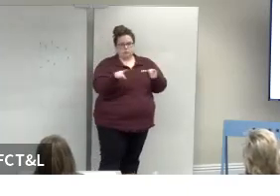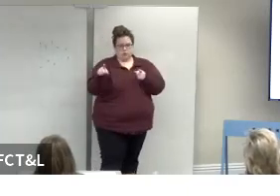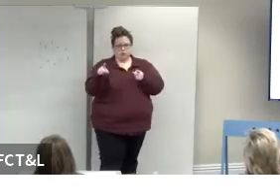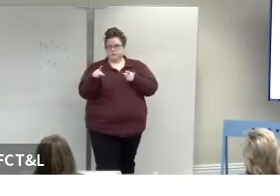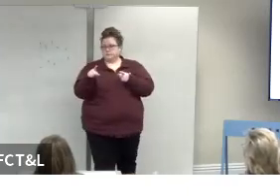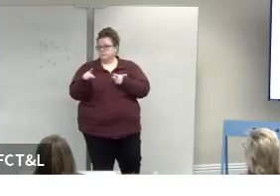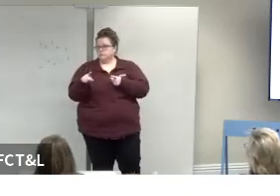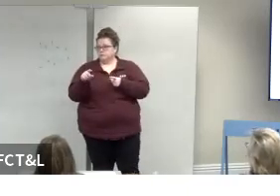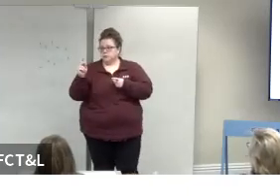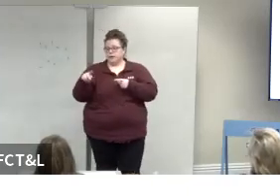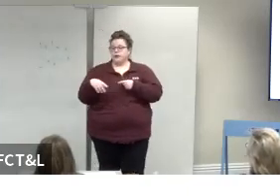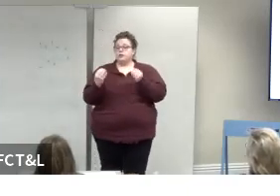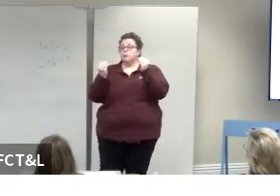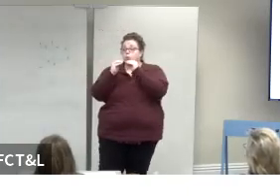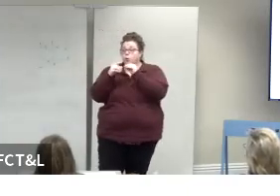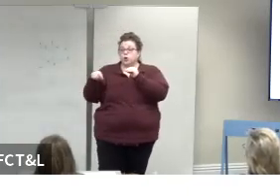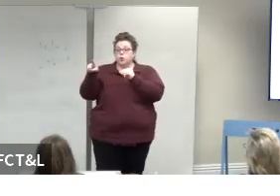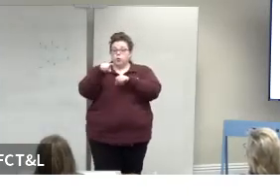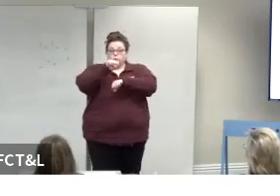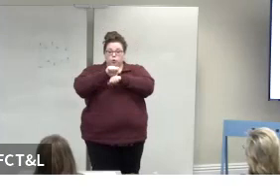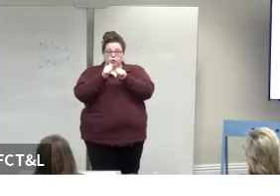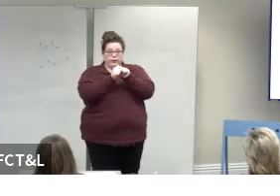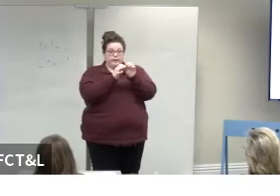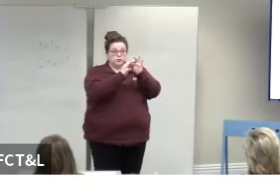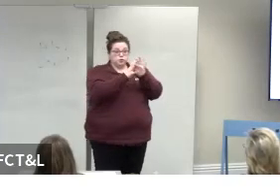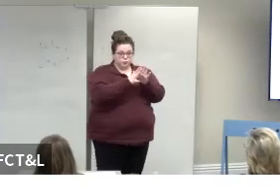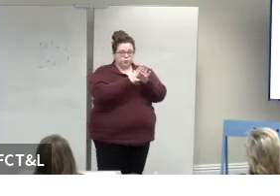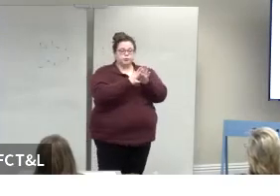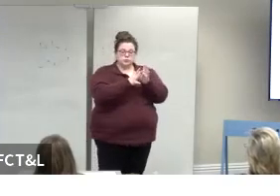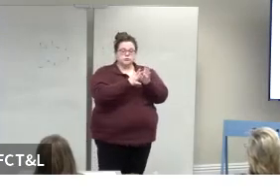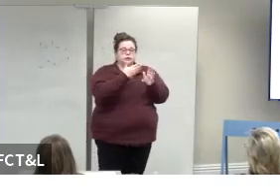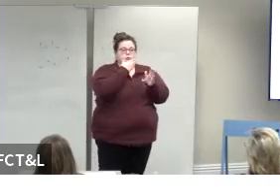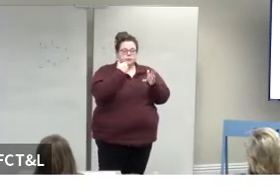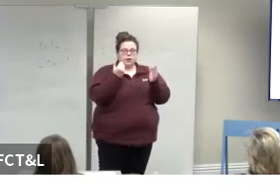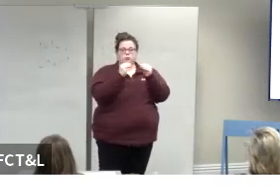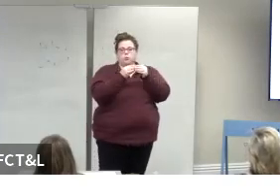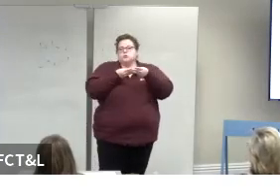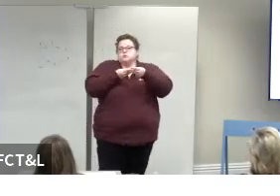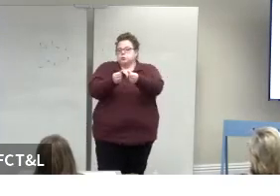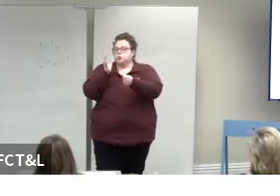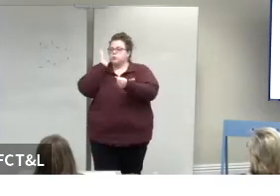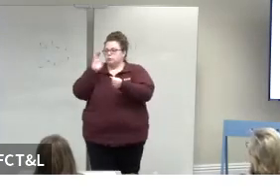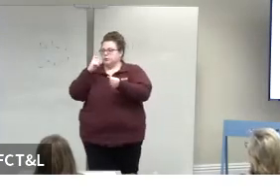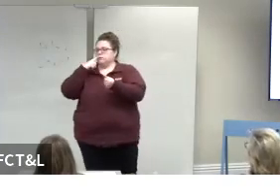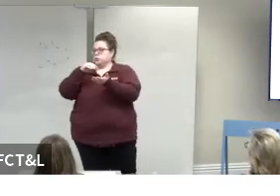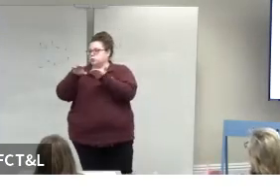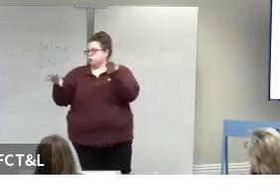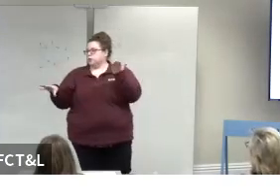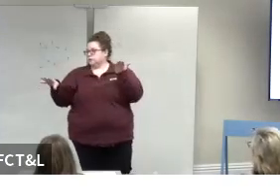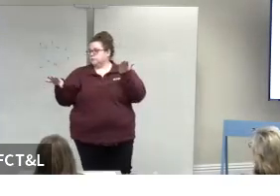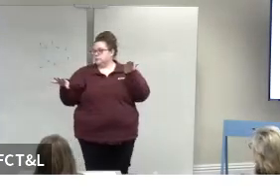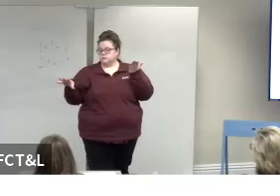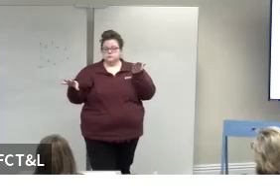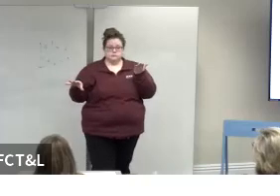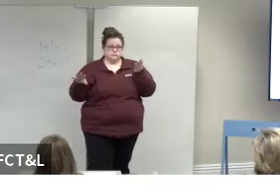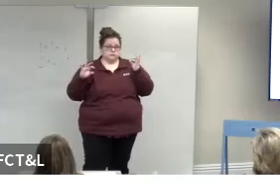make sure that responsibility is given to the appropriate people of who need to know. So if you're working with interpreters, the more you work